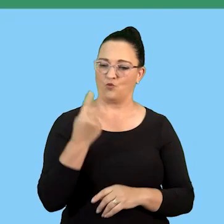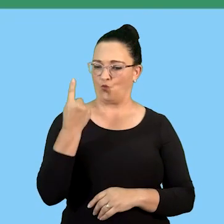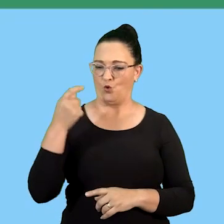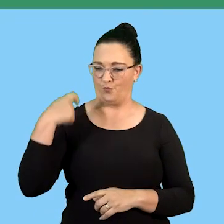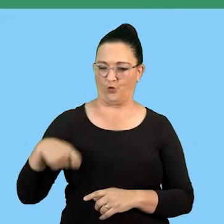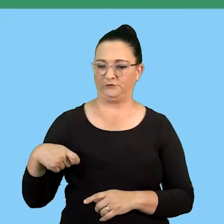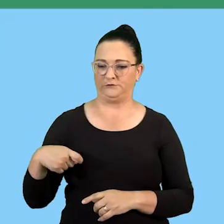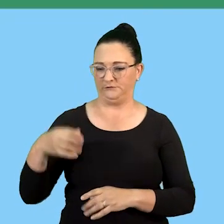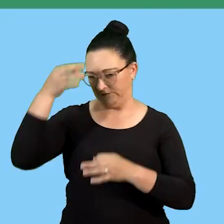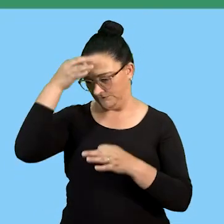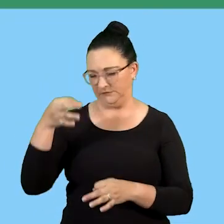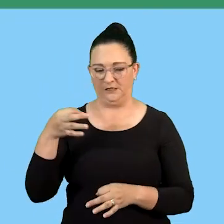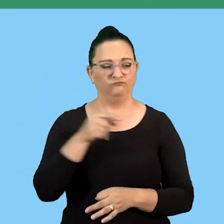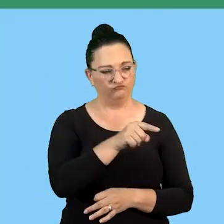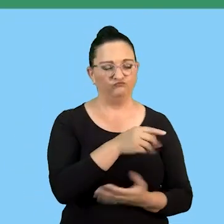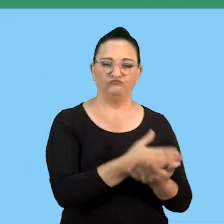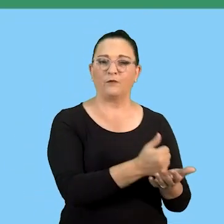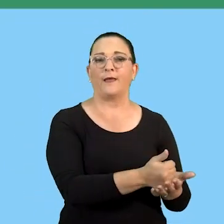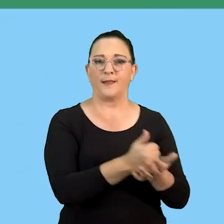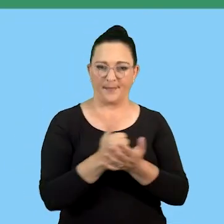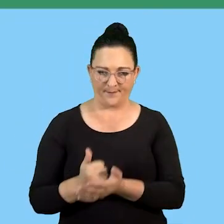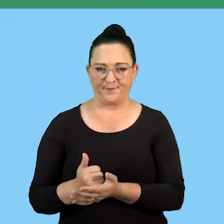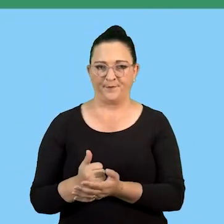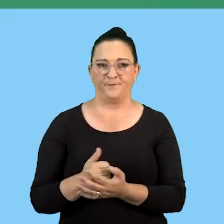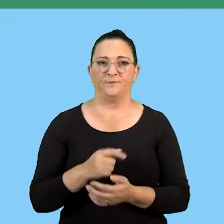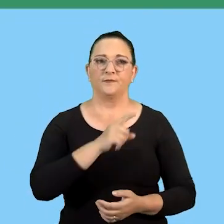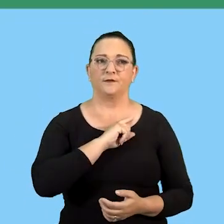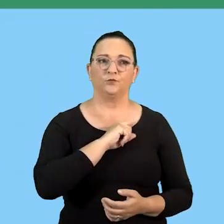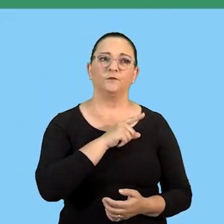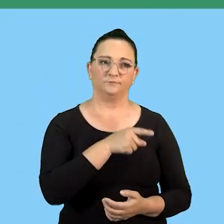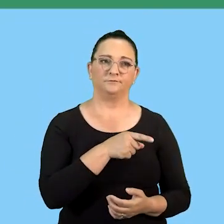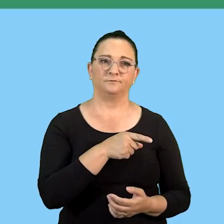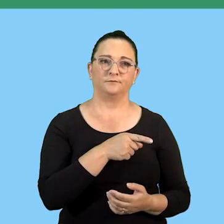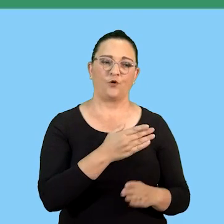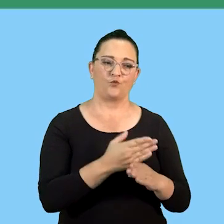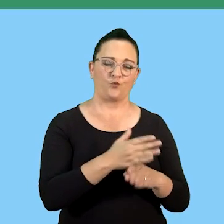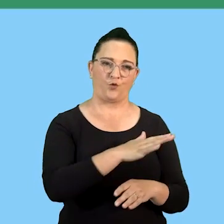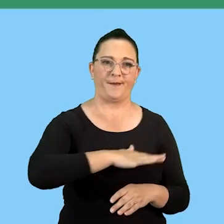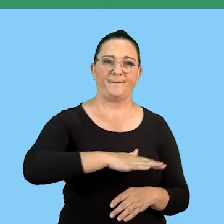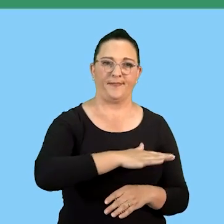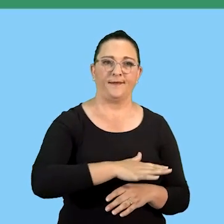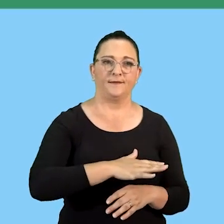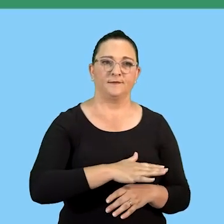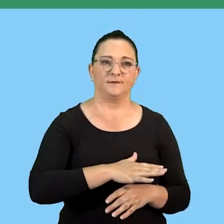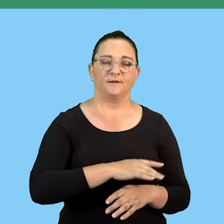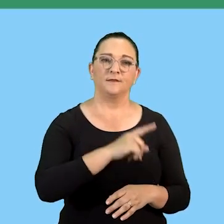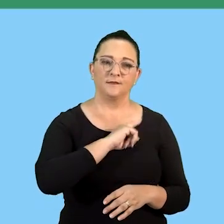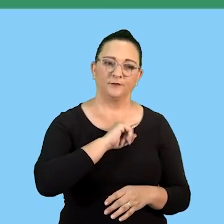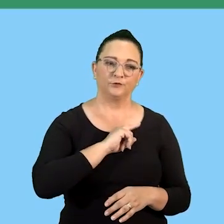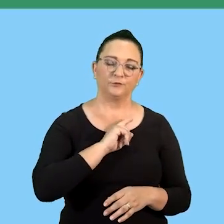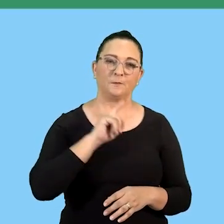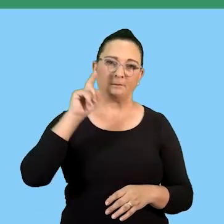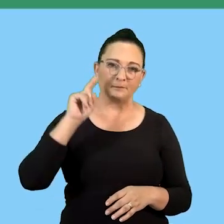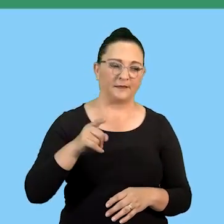affect employees. For as long as it affects employees, then employees should be consulted. They need to be